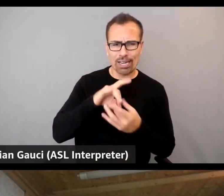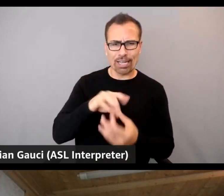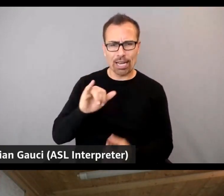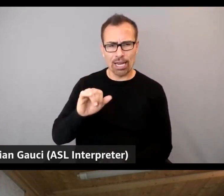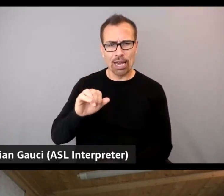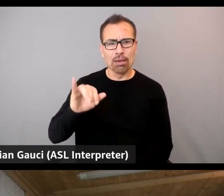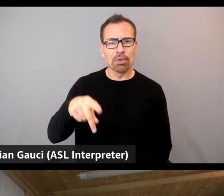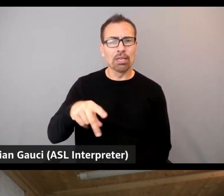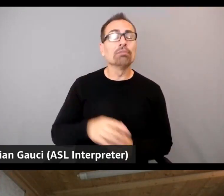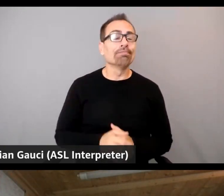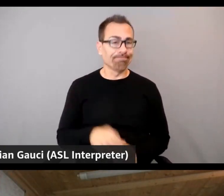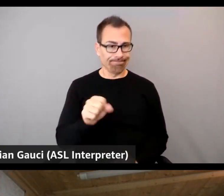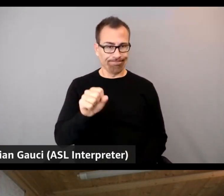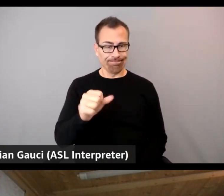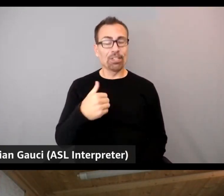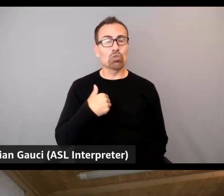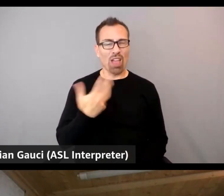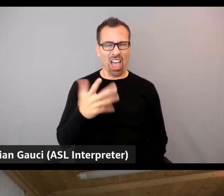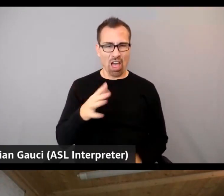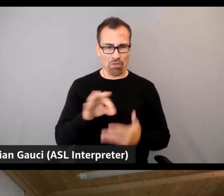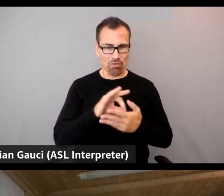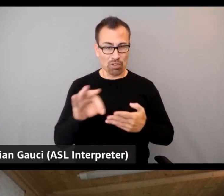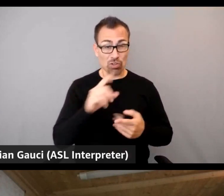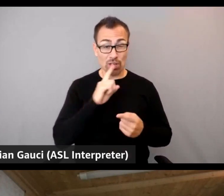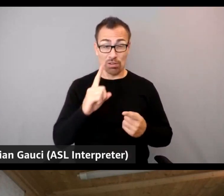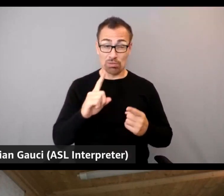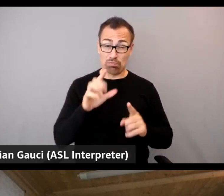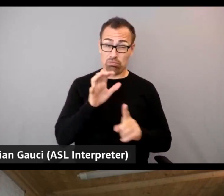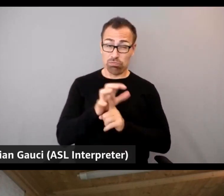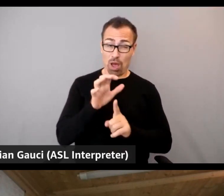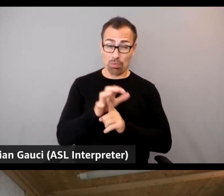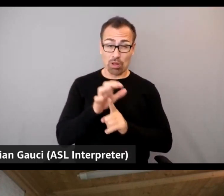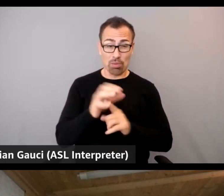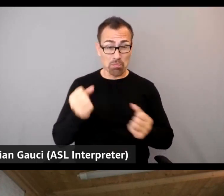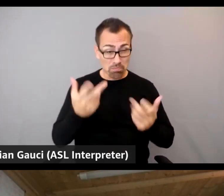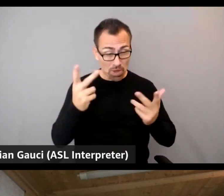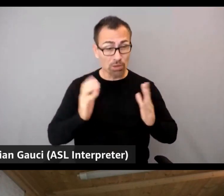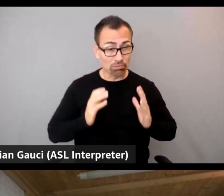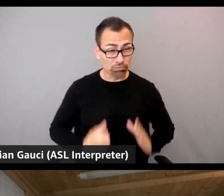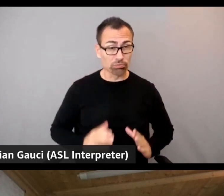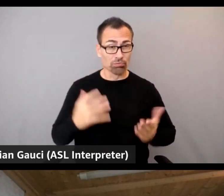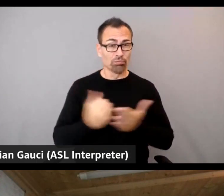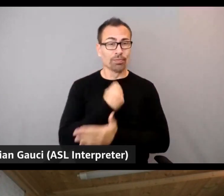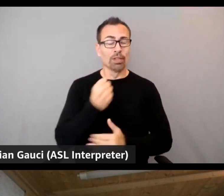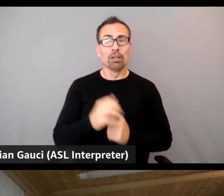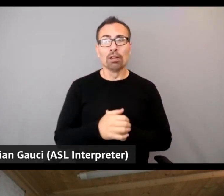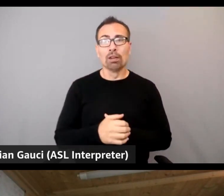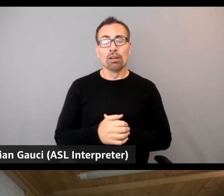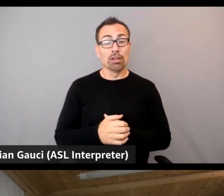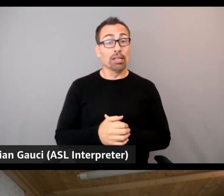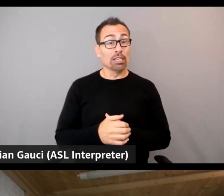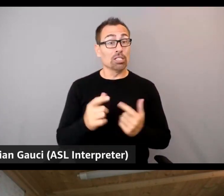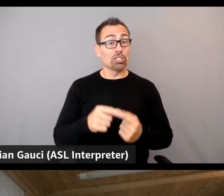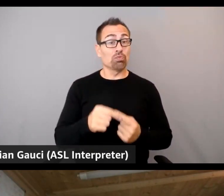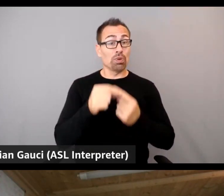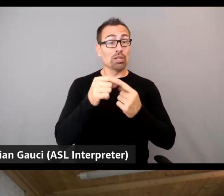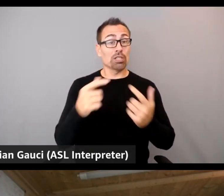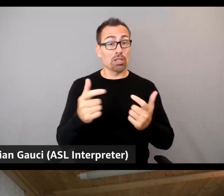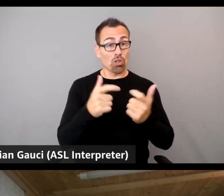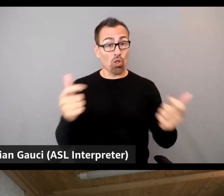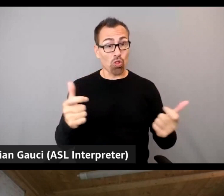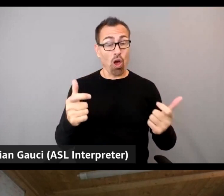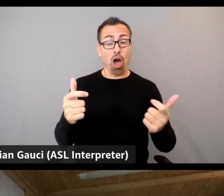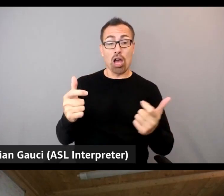a dedicated IPs and a very popular feature that many of our customers use, particularly like large brands that really want to